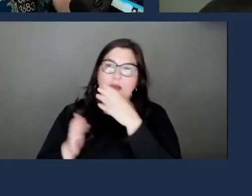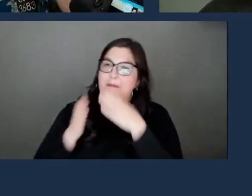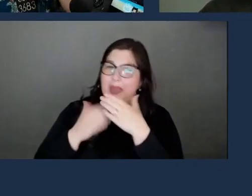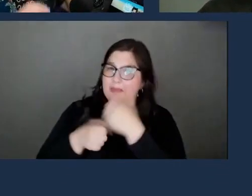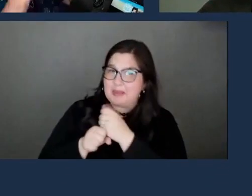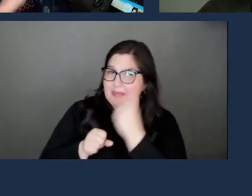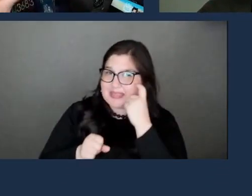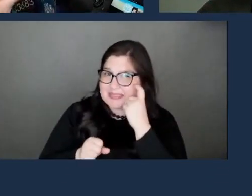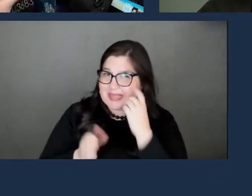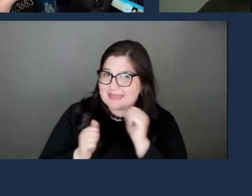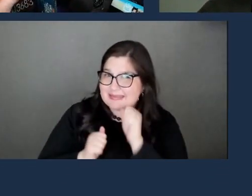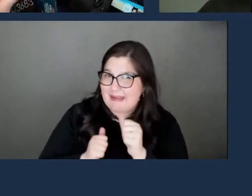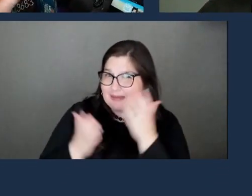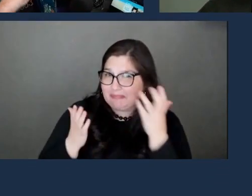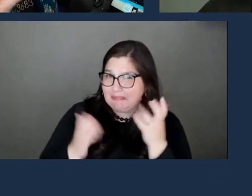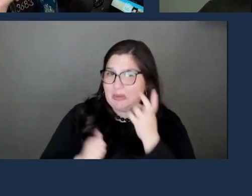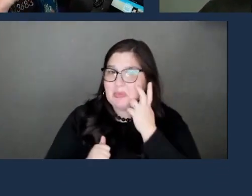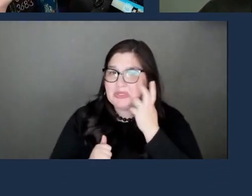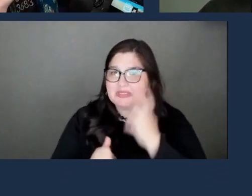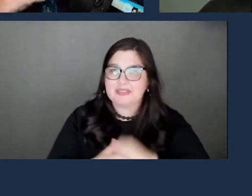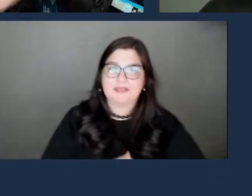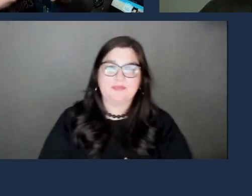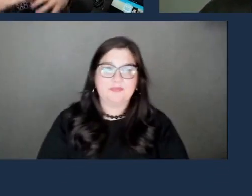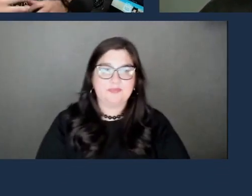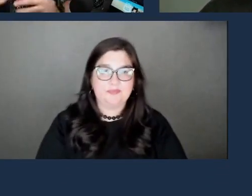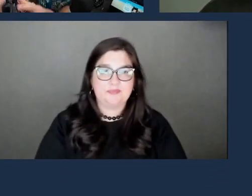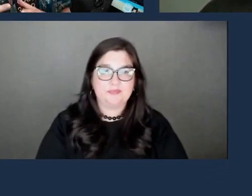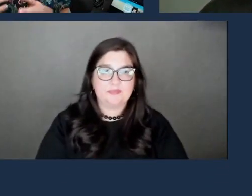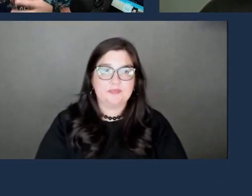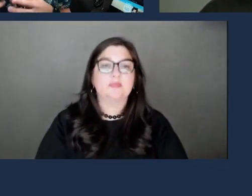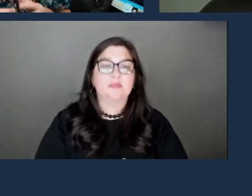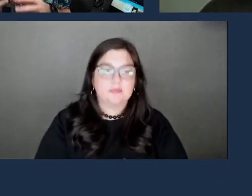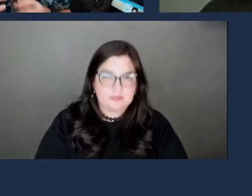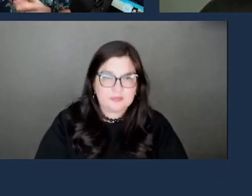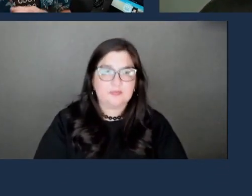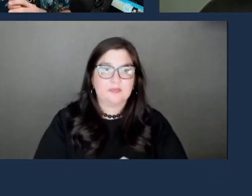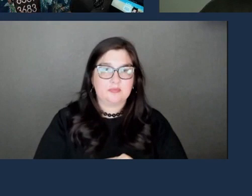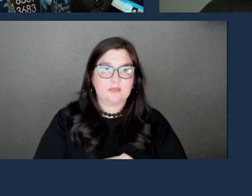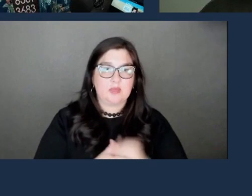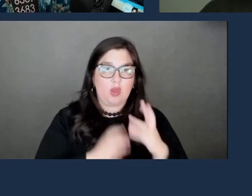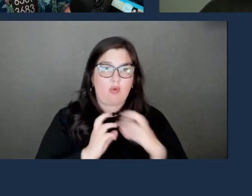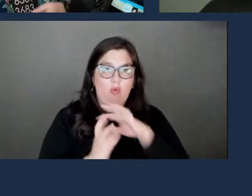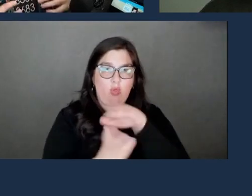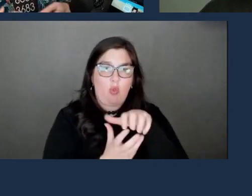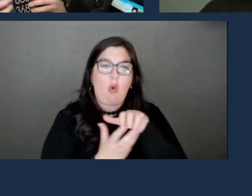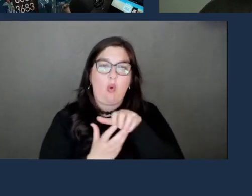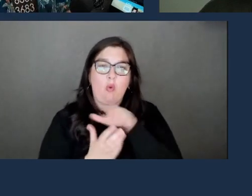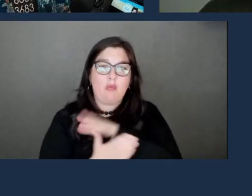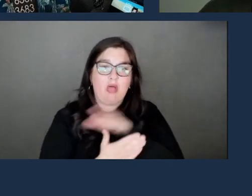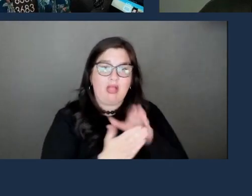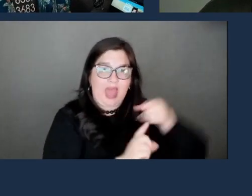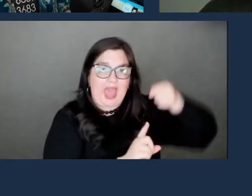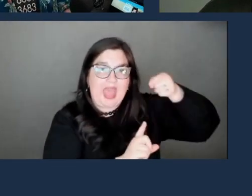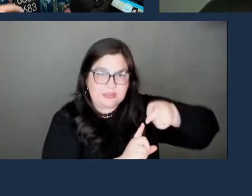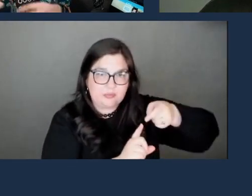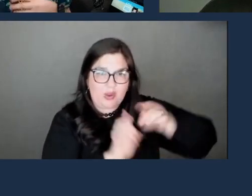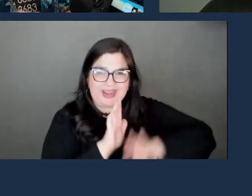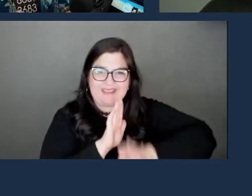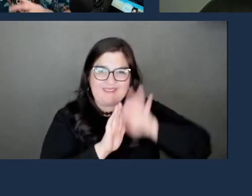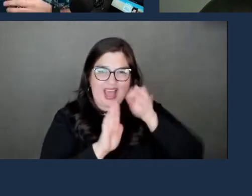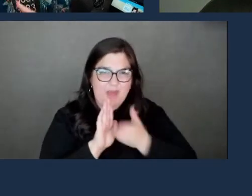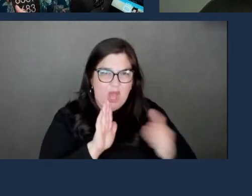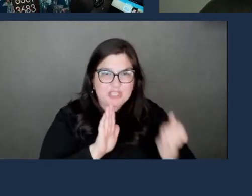because how do global endpoints find objects if it's missing in a bucket? For example, if I go to a bucket in